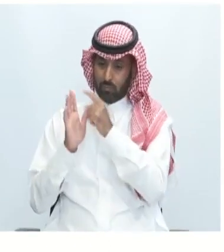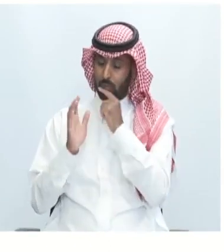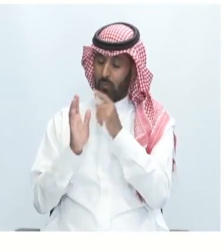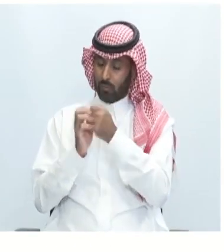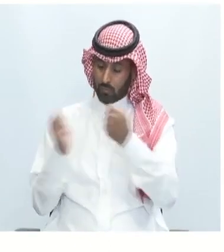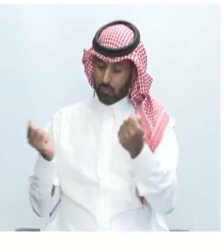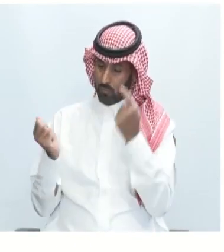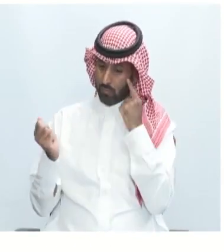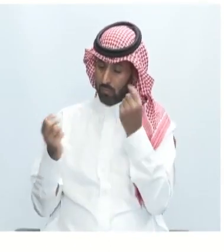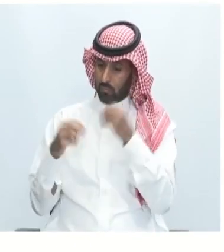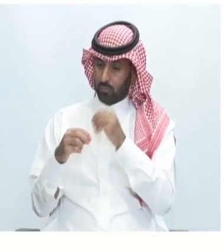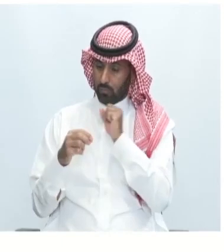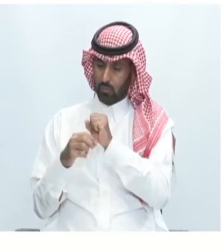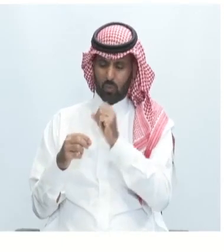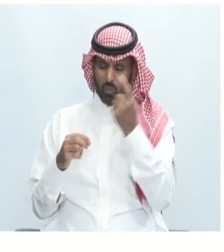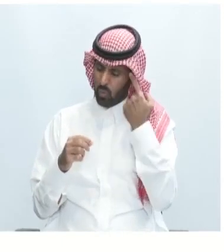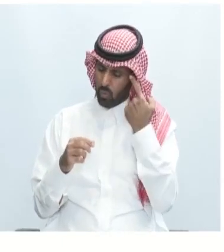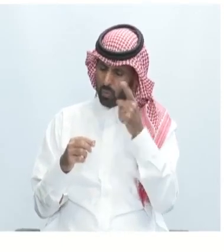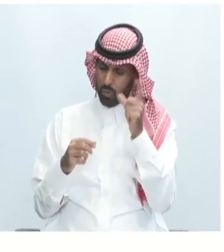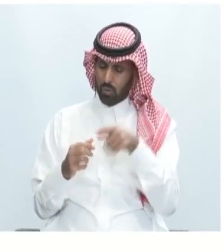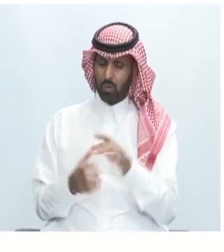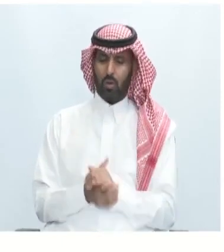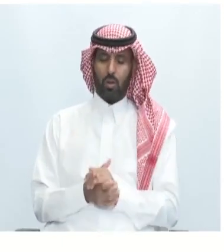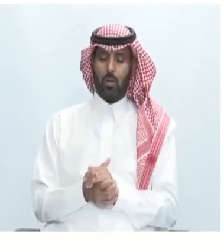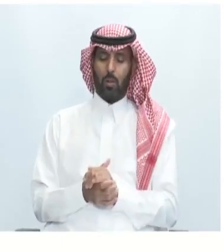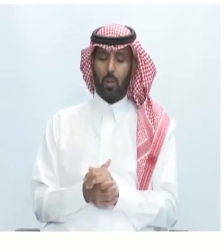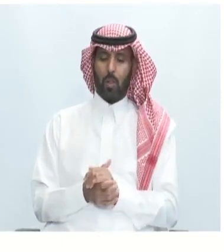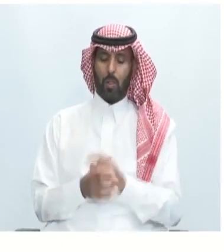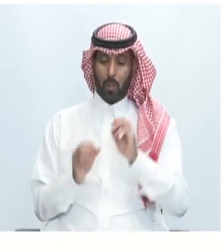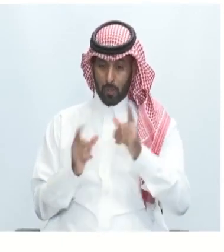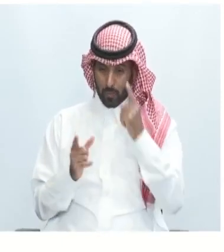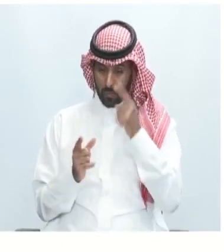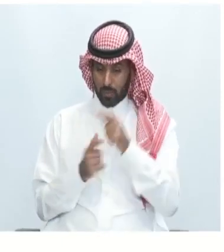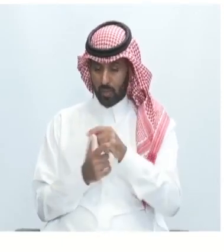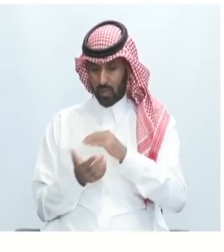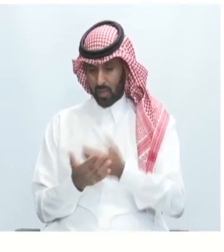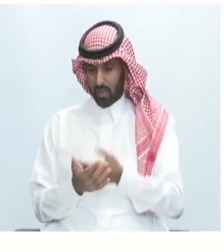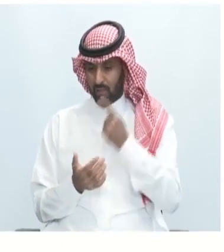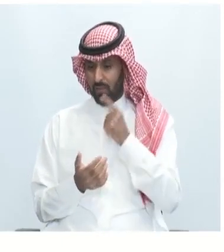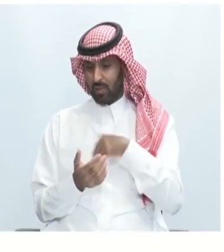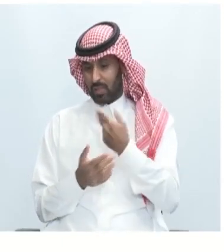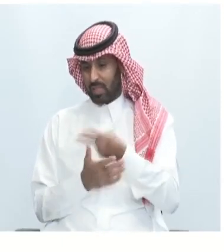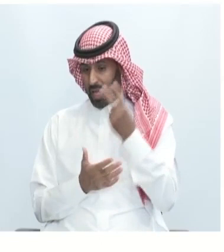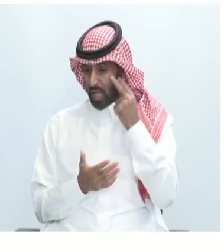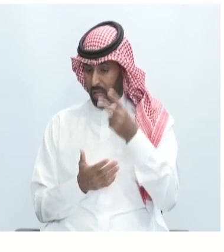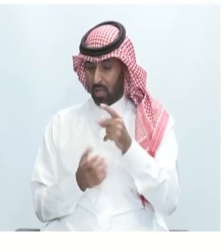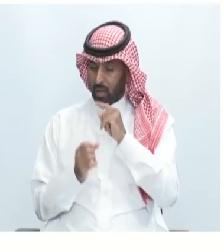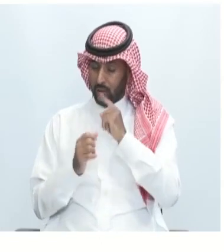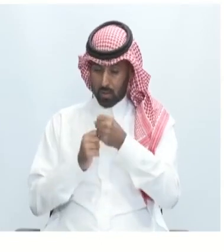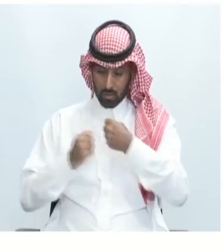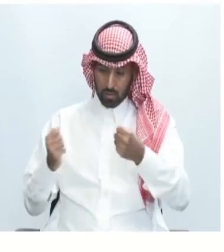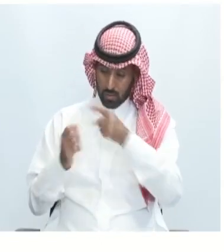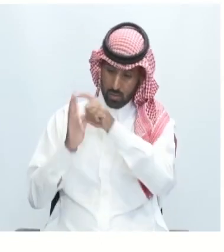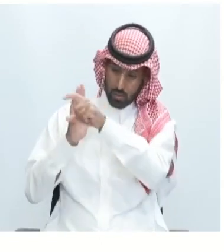full passive sentences. Killer sentenced to die for second time. Notice the